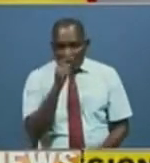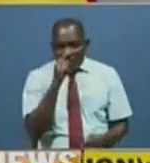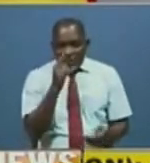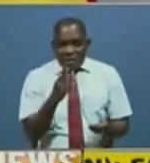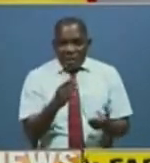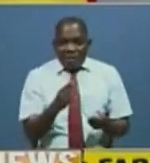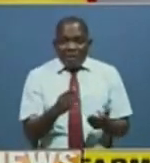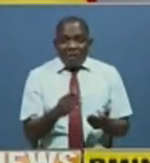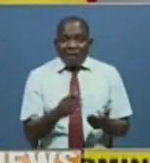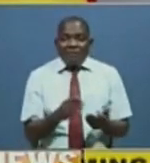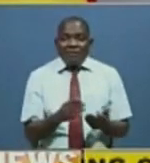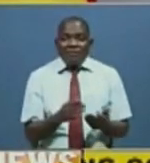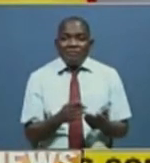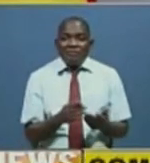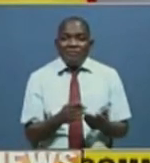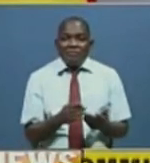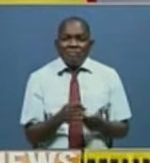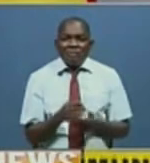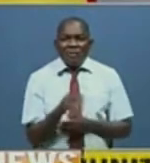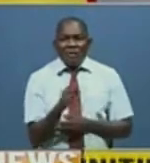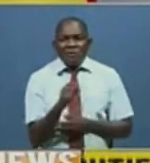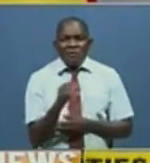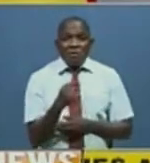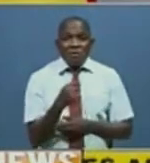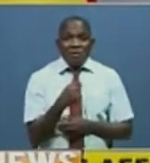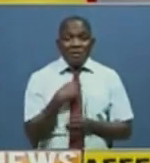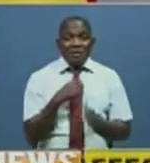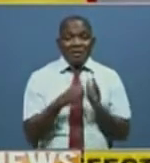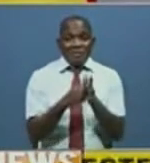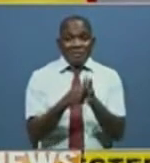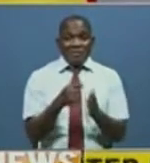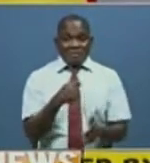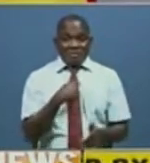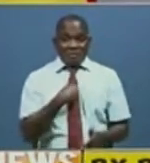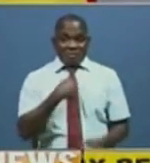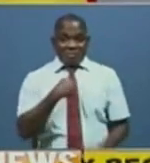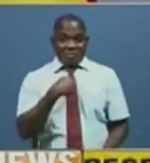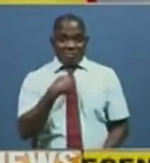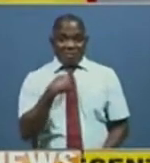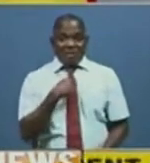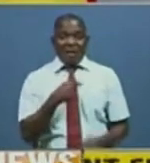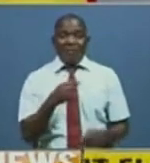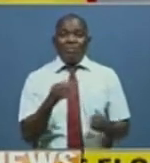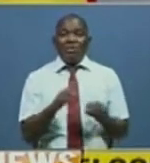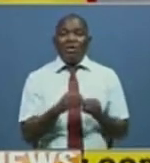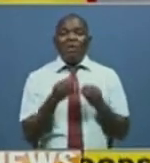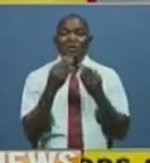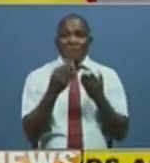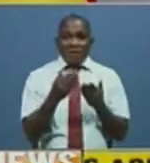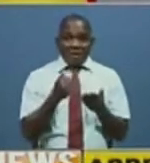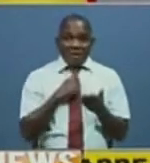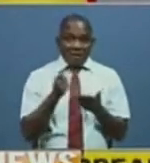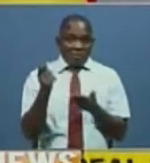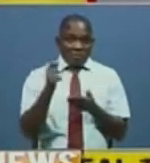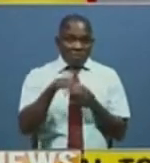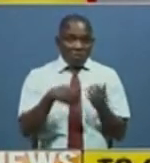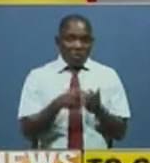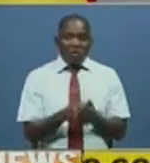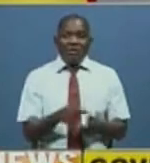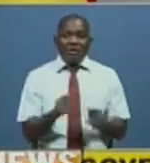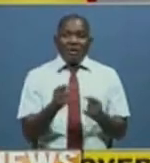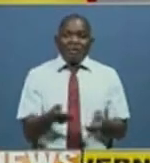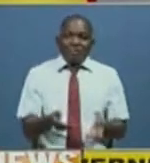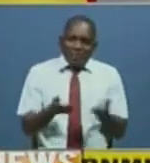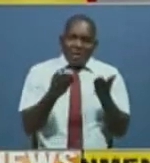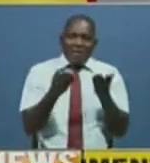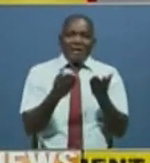broad-based a manner as possible. And I, for one, am very, very thankful that we have arrived at this situation in Ghana,